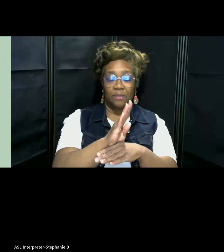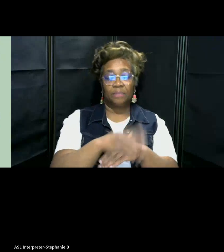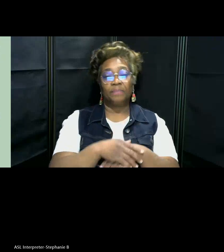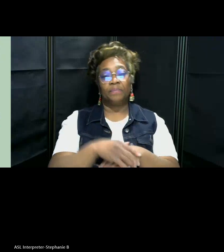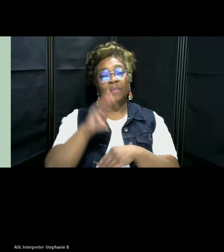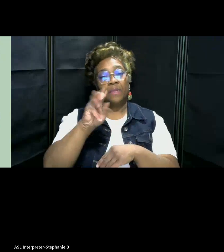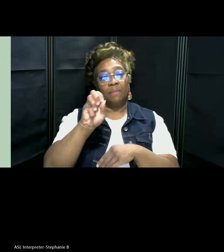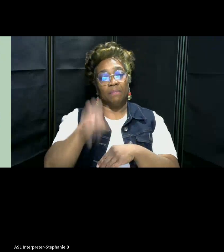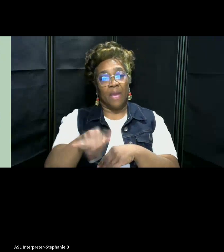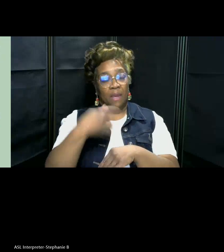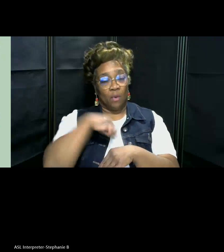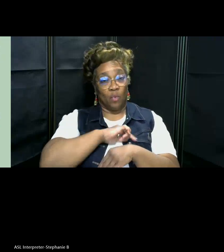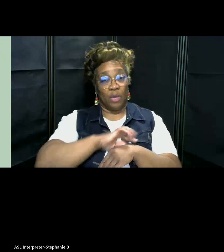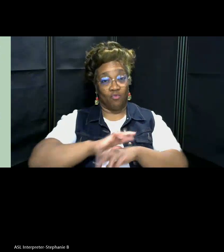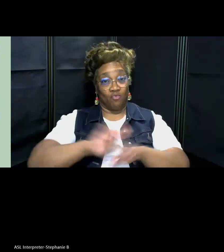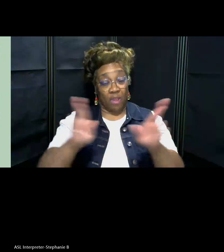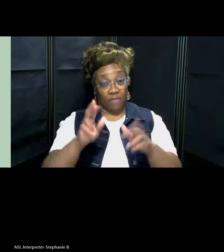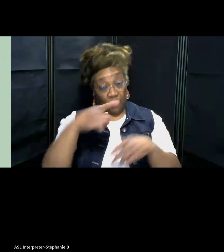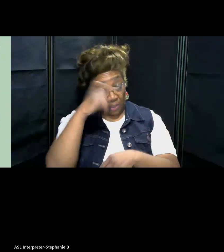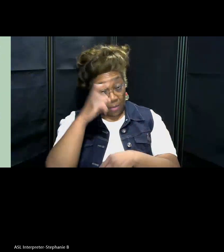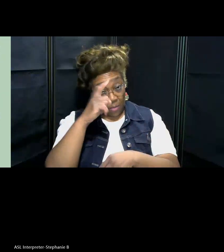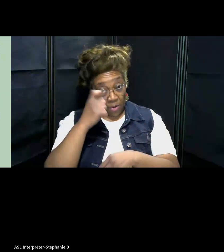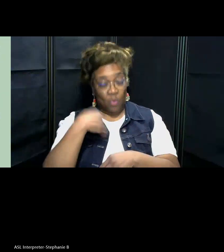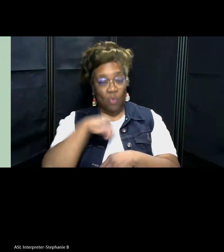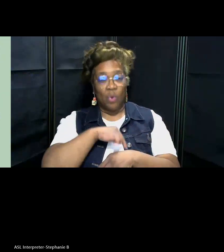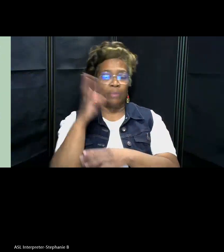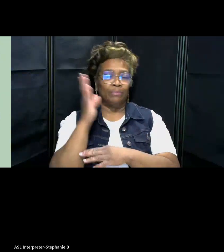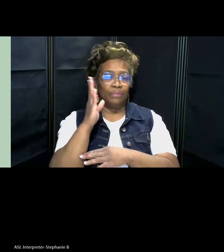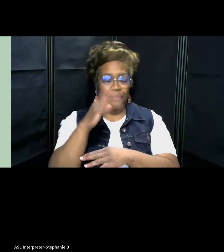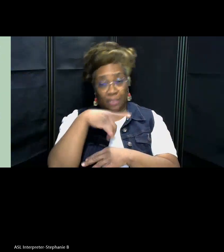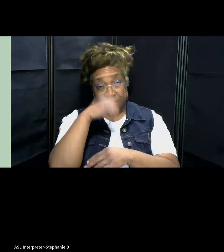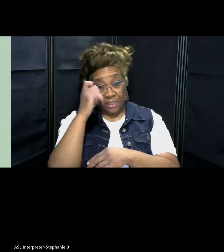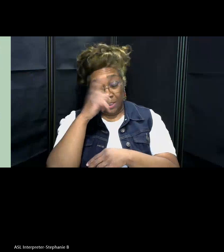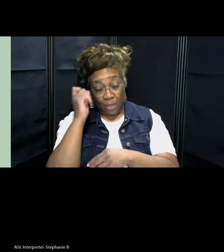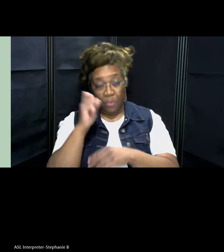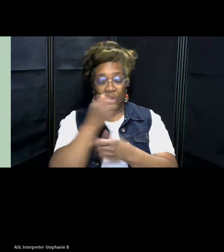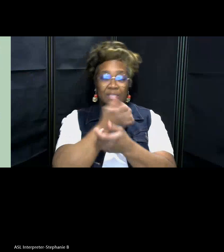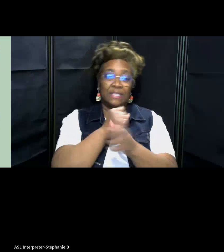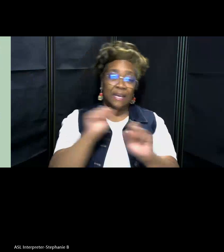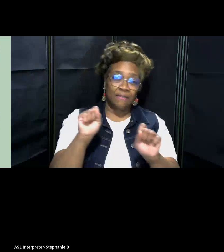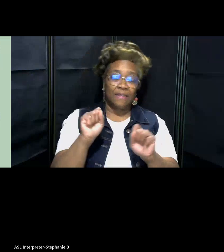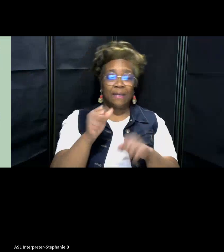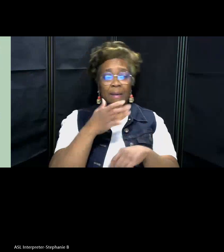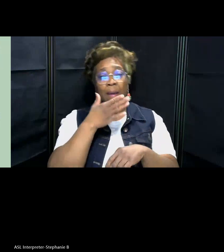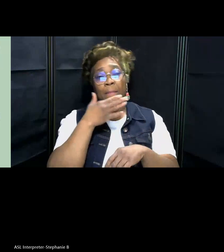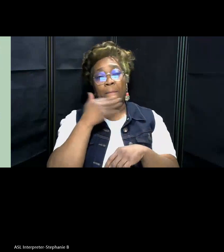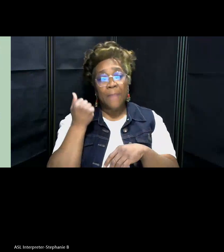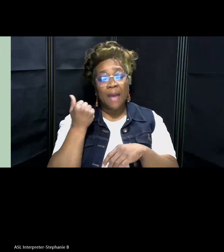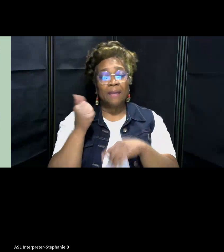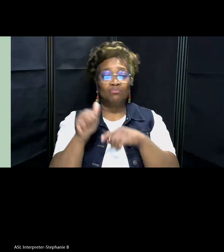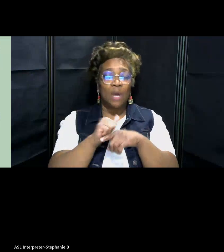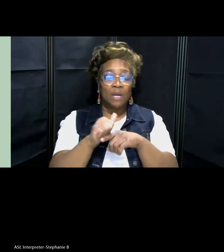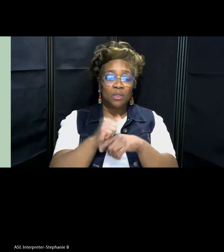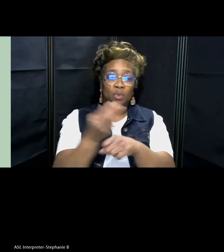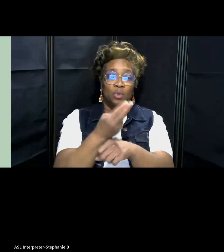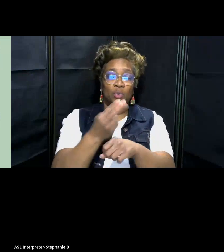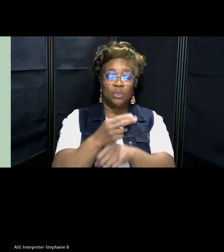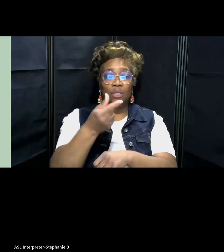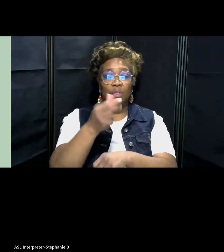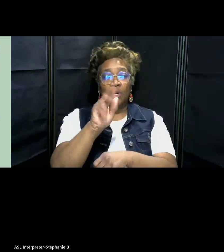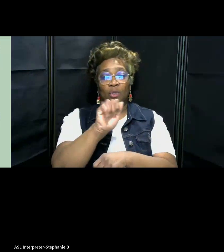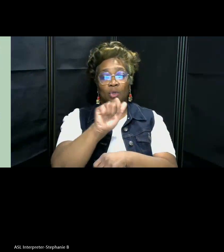for summer, we'll talk about summertime safety, which includes best practices for using grills, pits, and